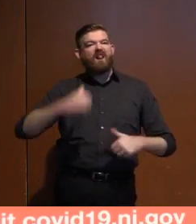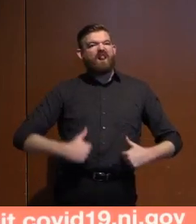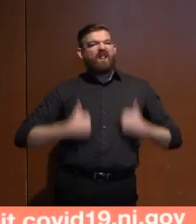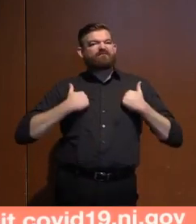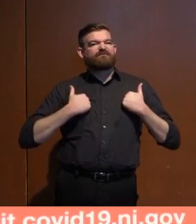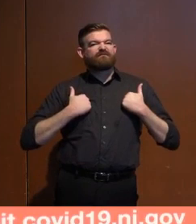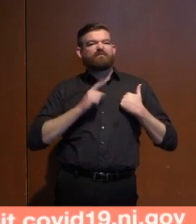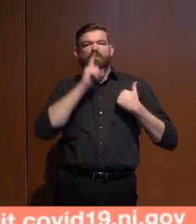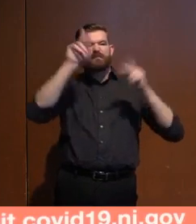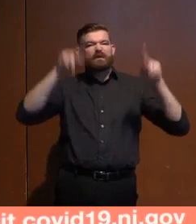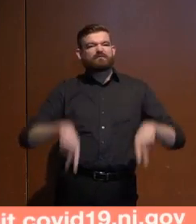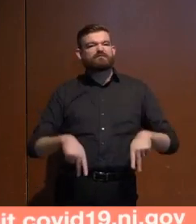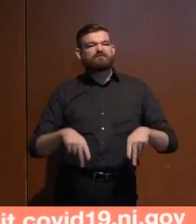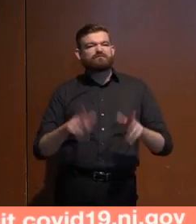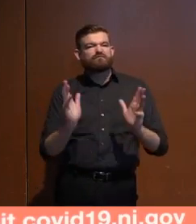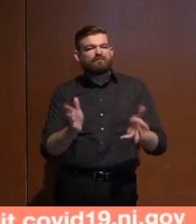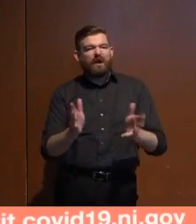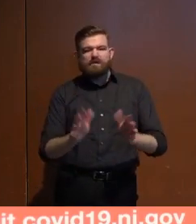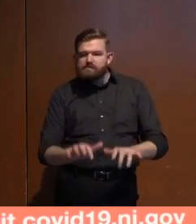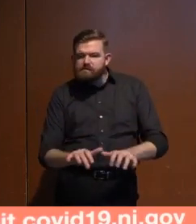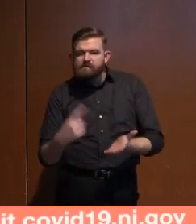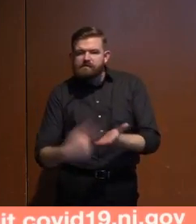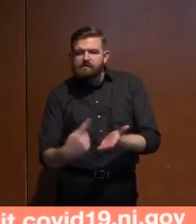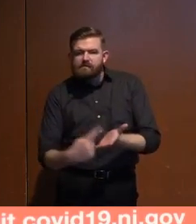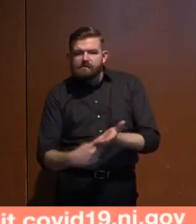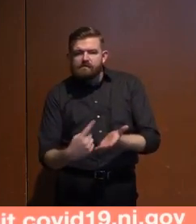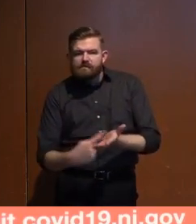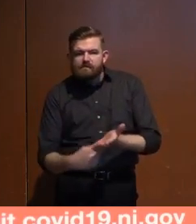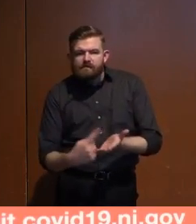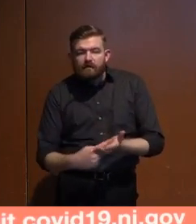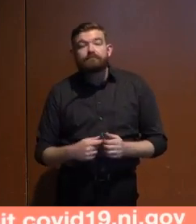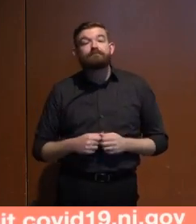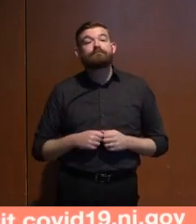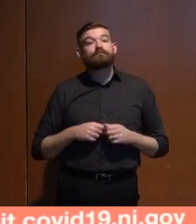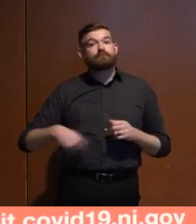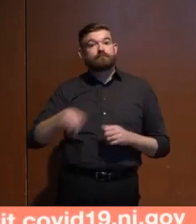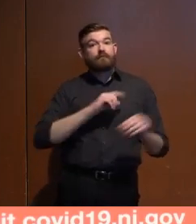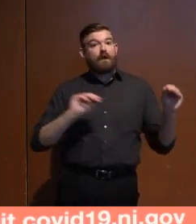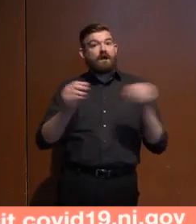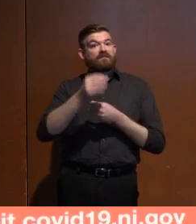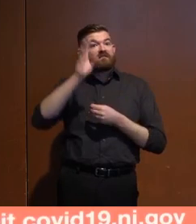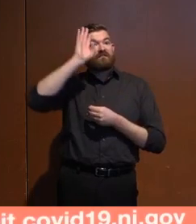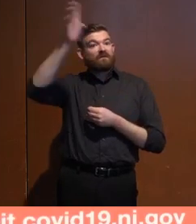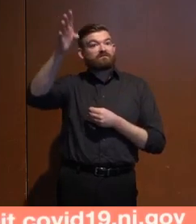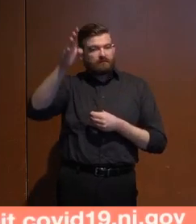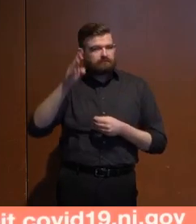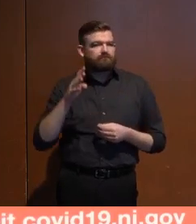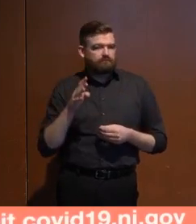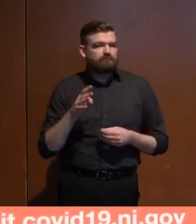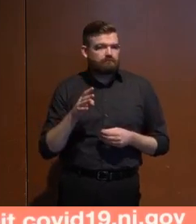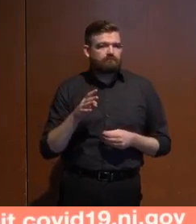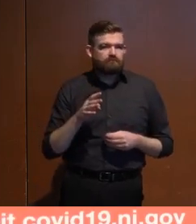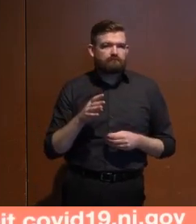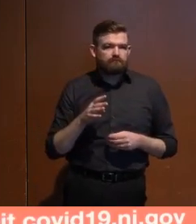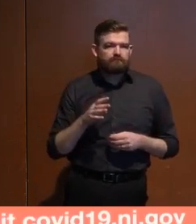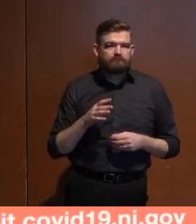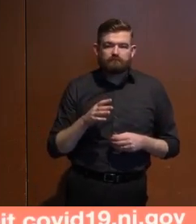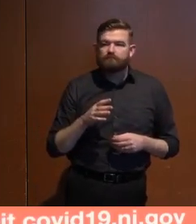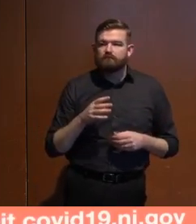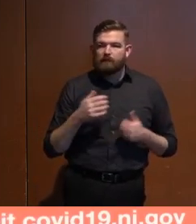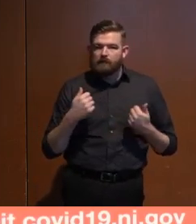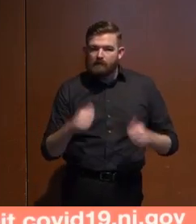also the EDA and the Office of Innovation are all chipping in to provide assistance at peak traffic times and answer your questions in real